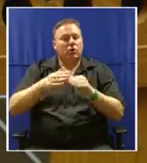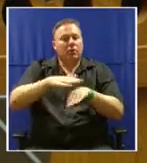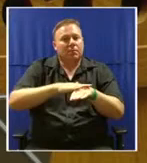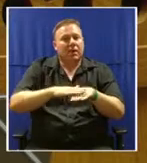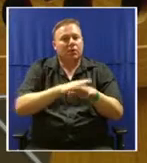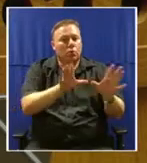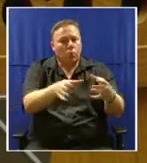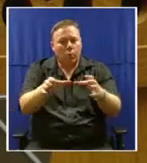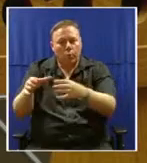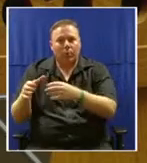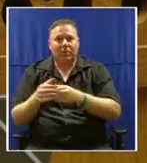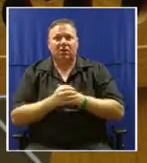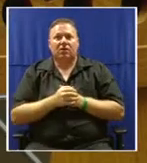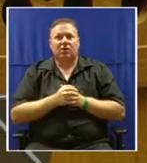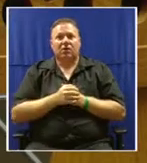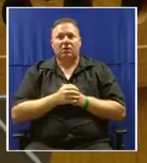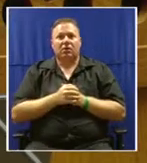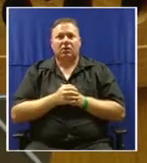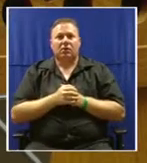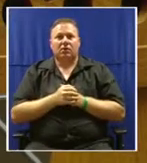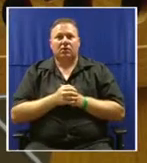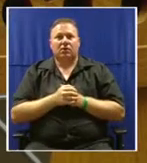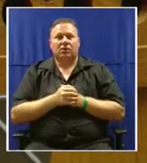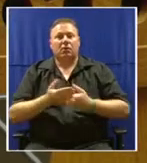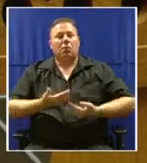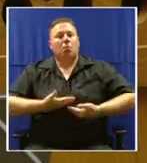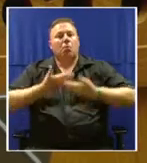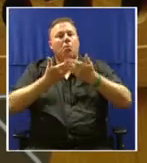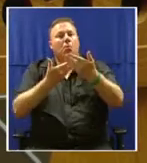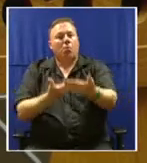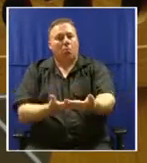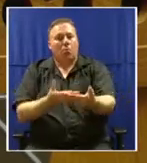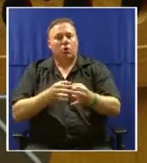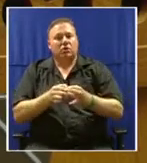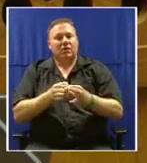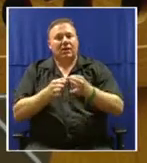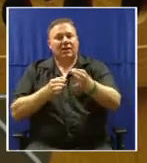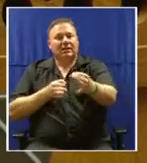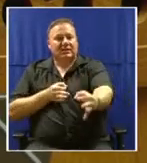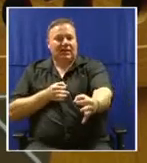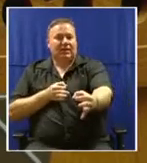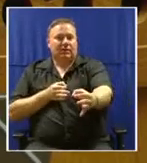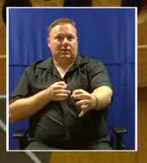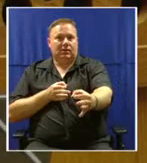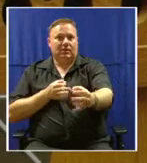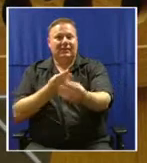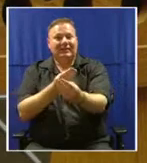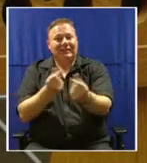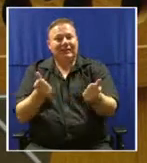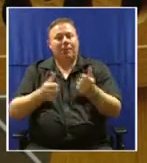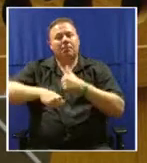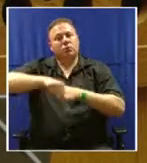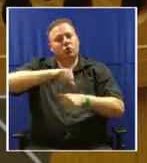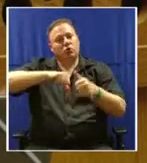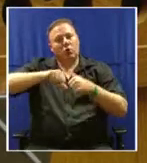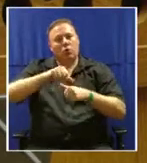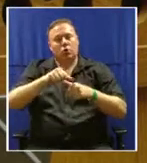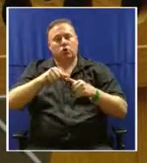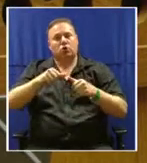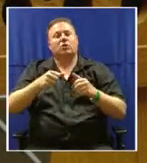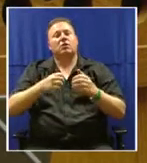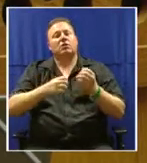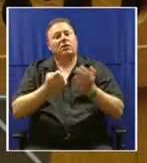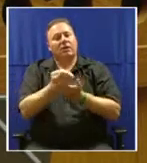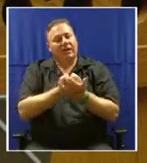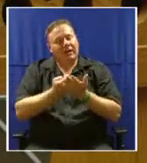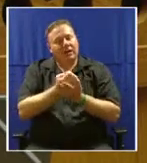organizations on the proposed extension of some of the social and economic